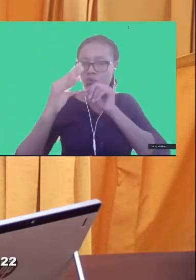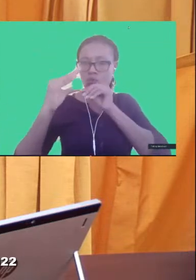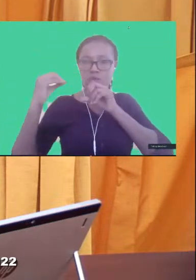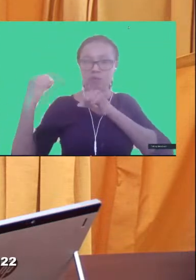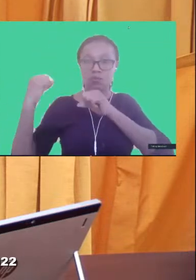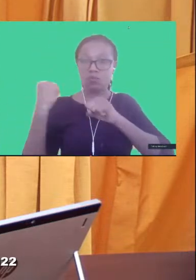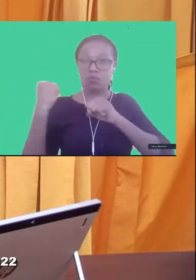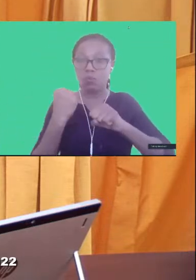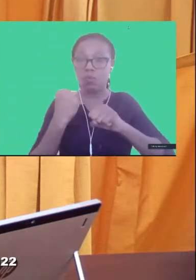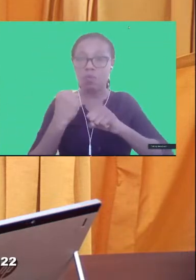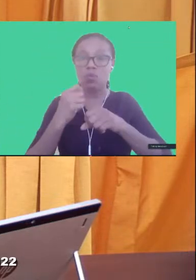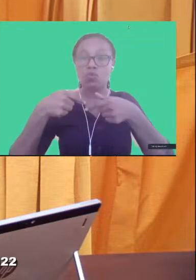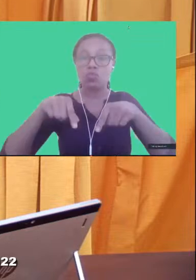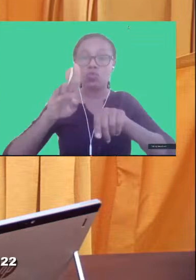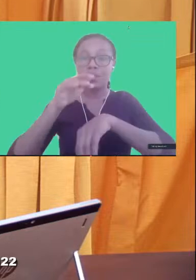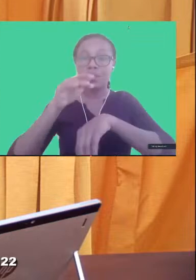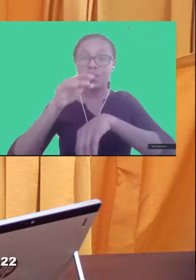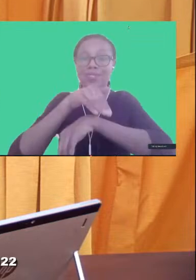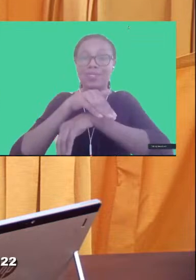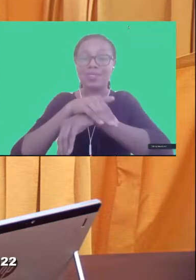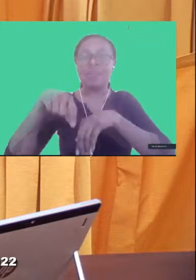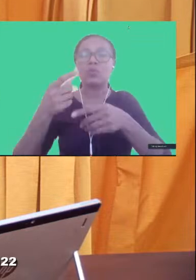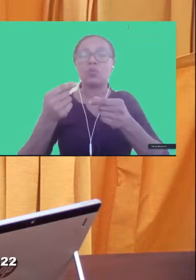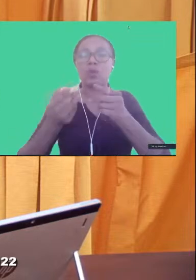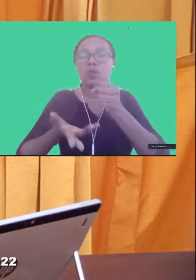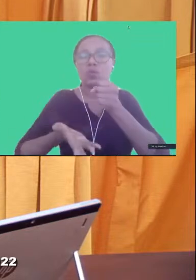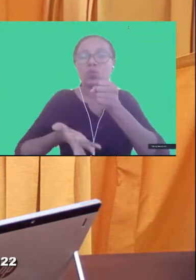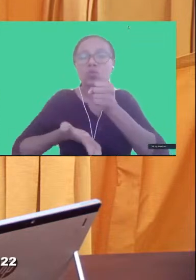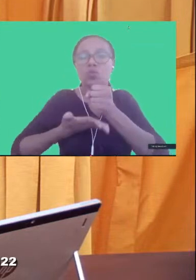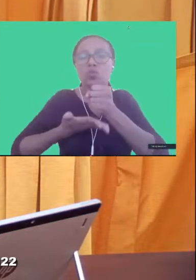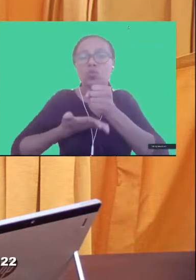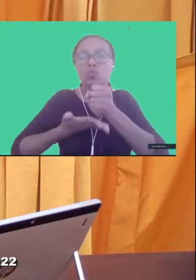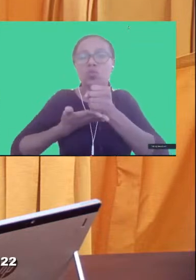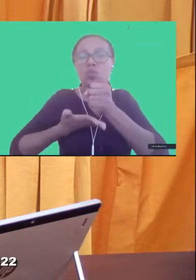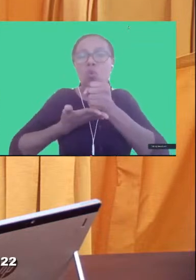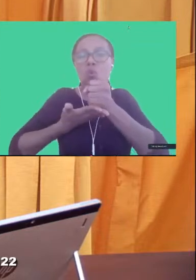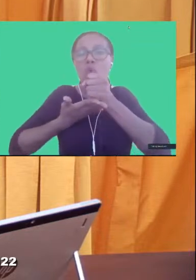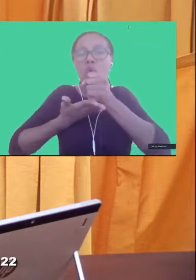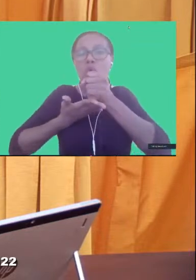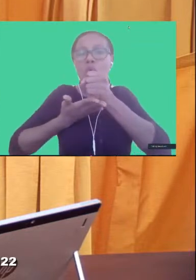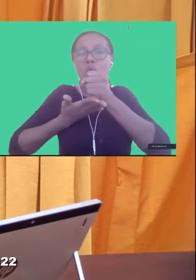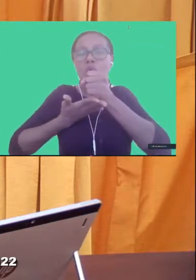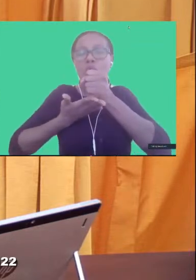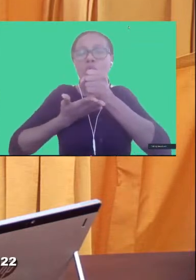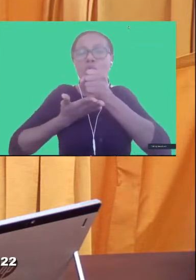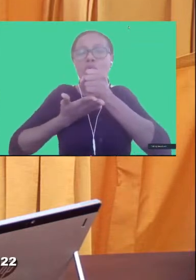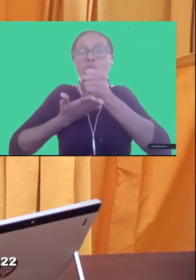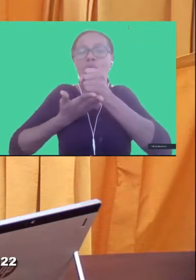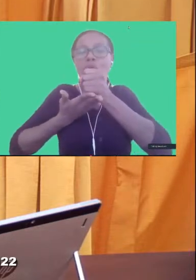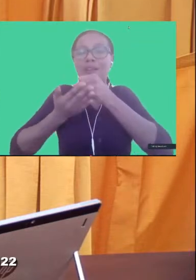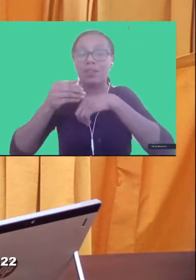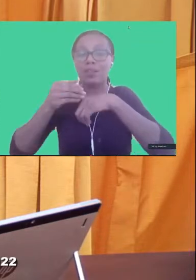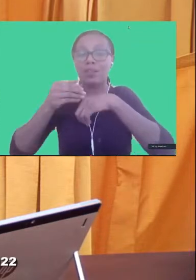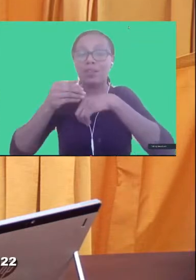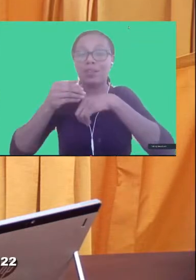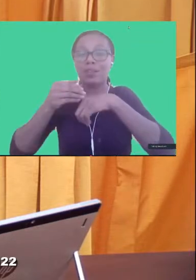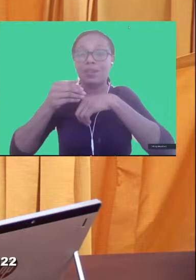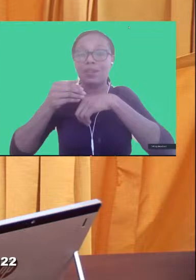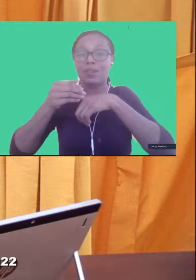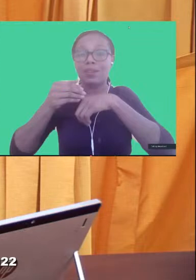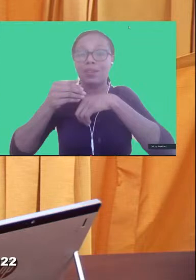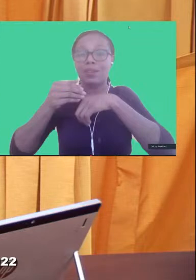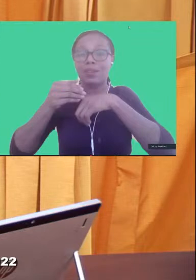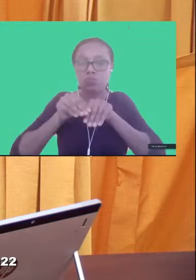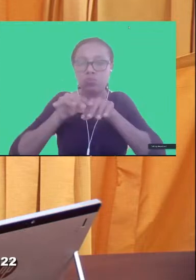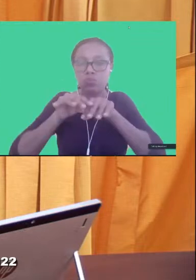dispatch that energy during the night. But I would want to ask Mr. White if he